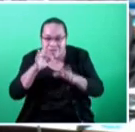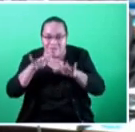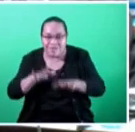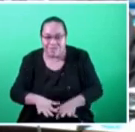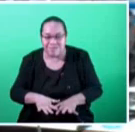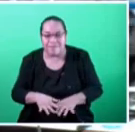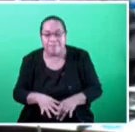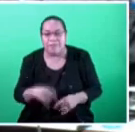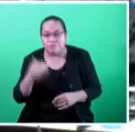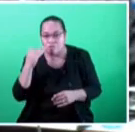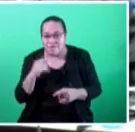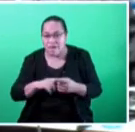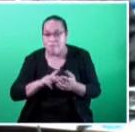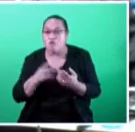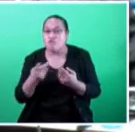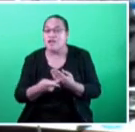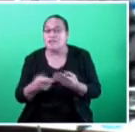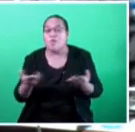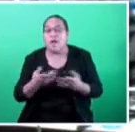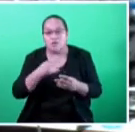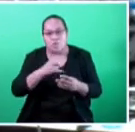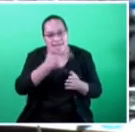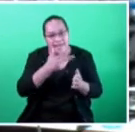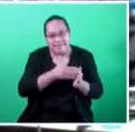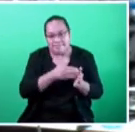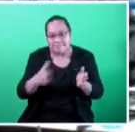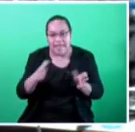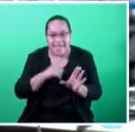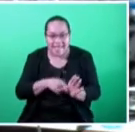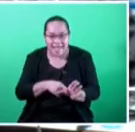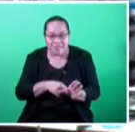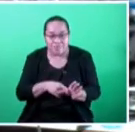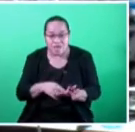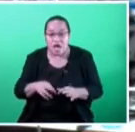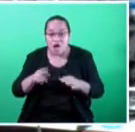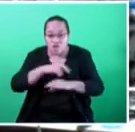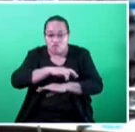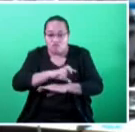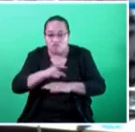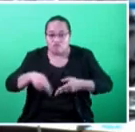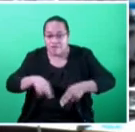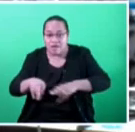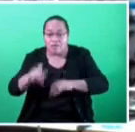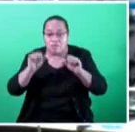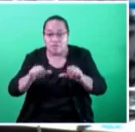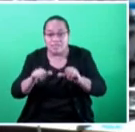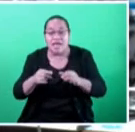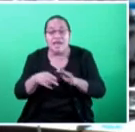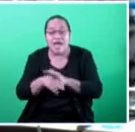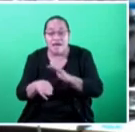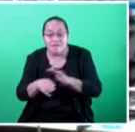briefly, the following projects were carried out in the 2018-19 fiscal year: riverbank protection of the Bonibao, Navua, Waniwanga